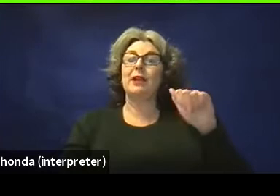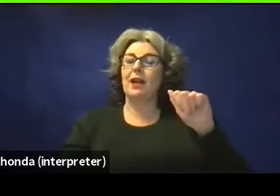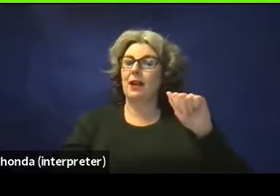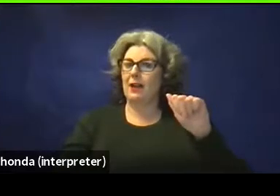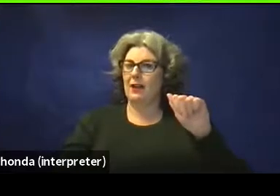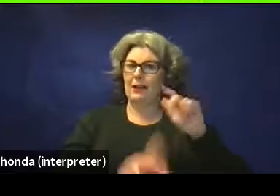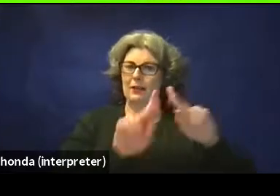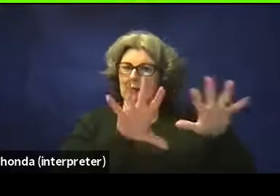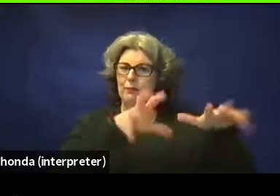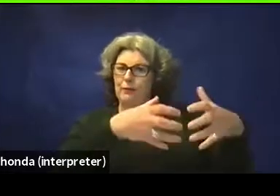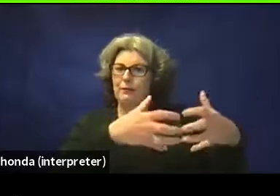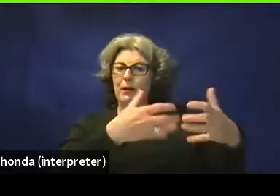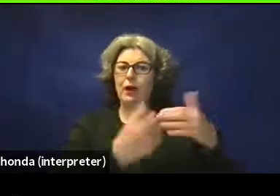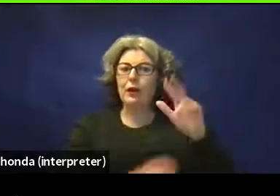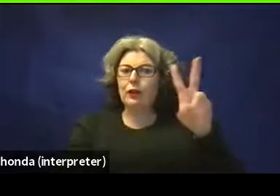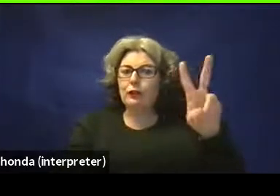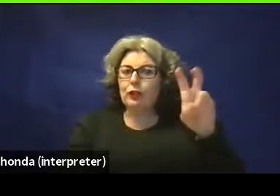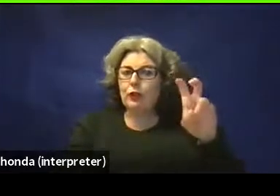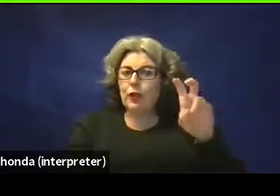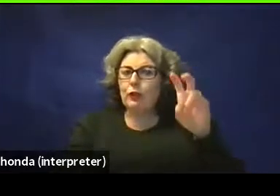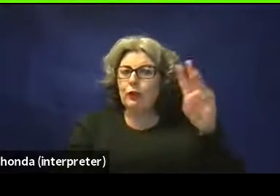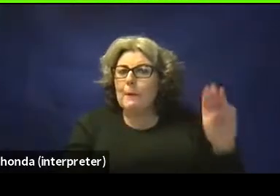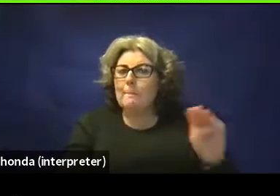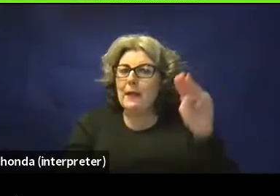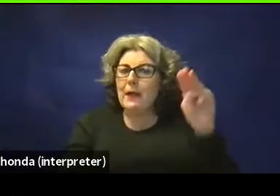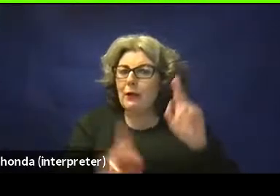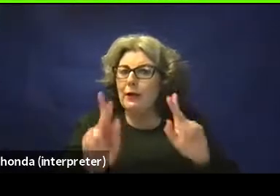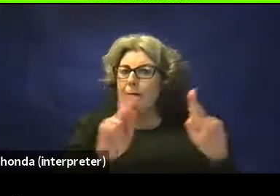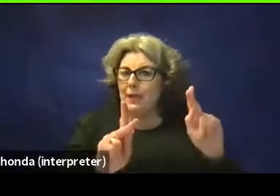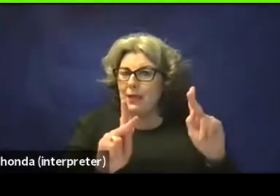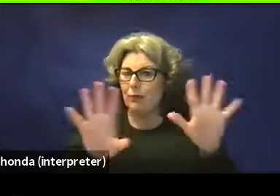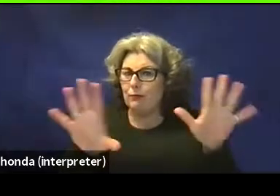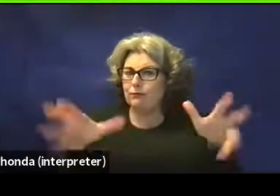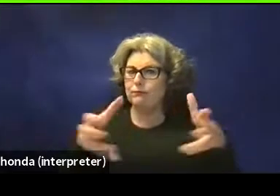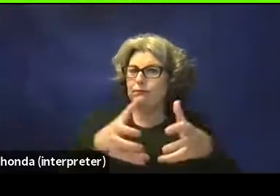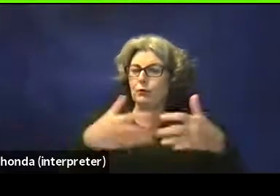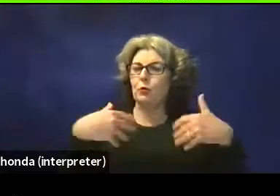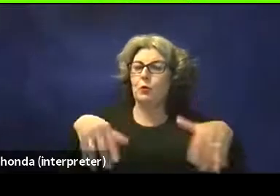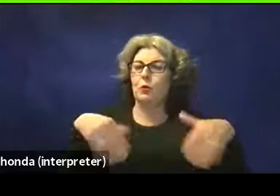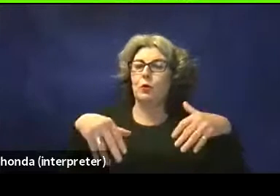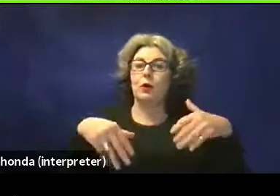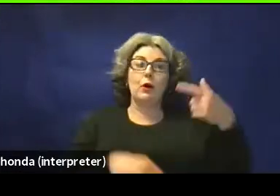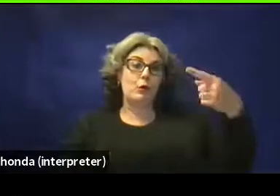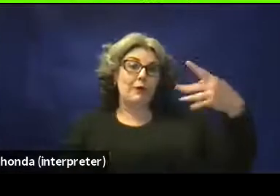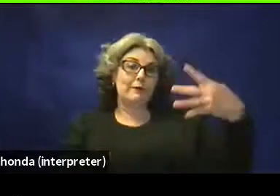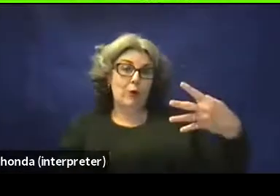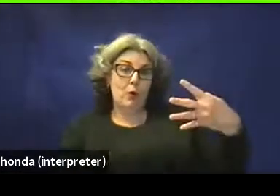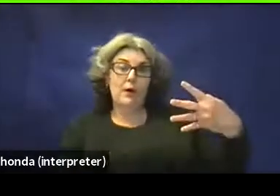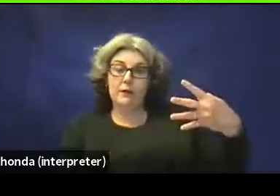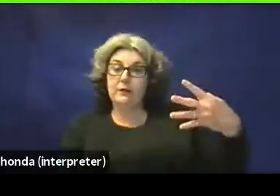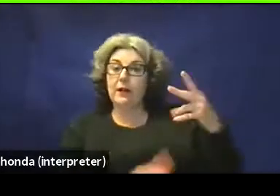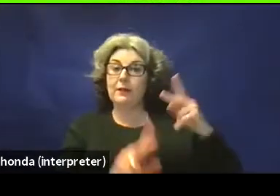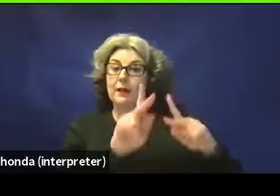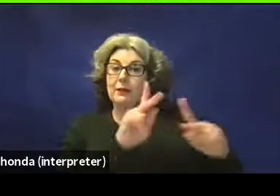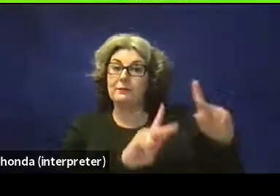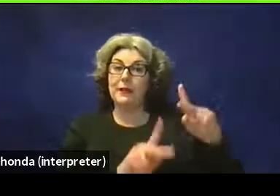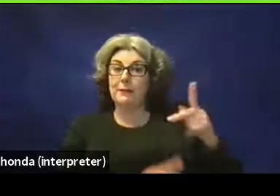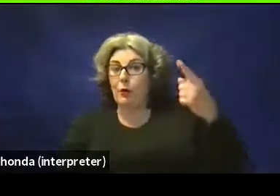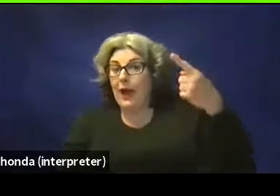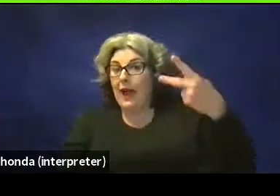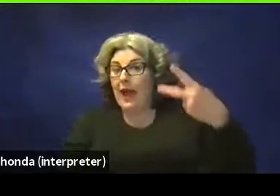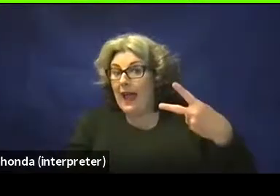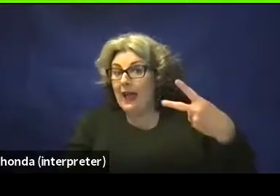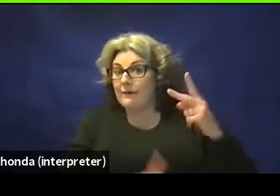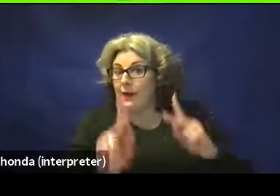population of almost 200 million people, and, a quarter of the population, or nearly half of the